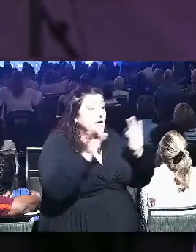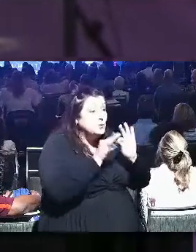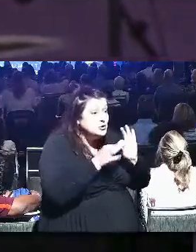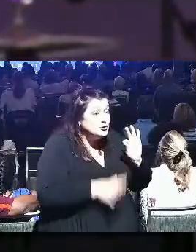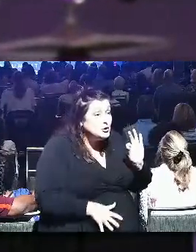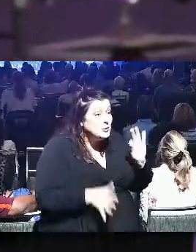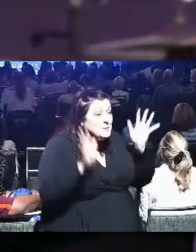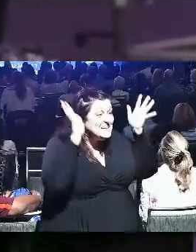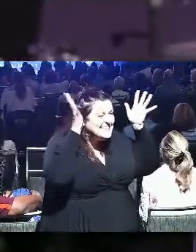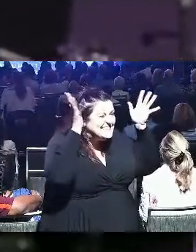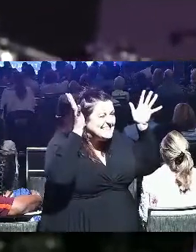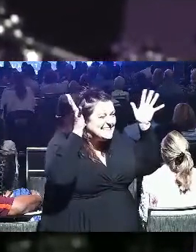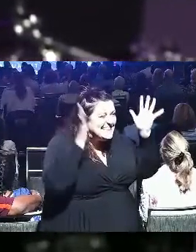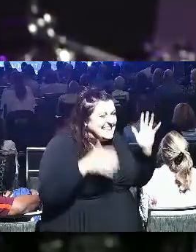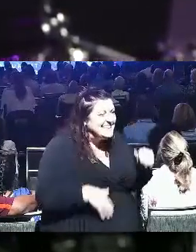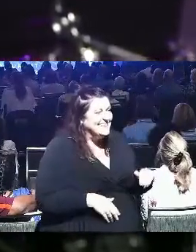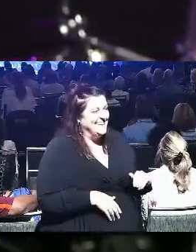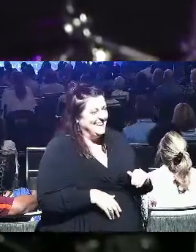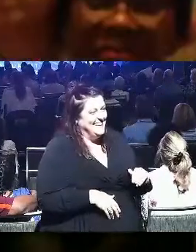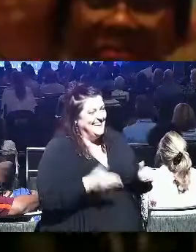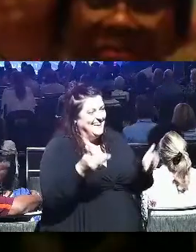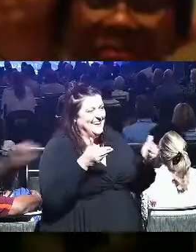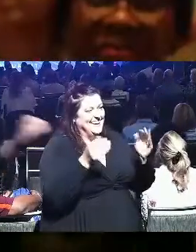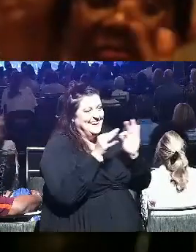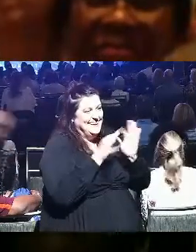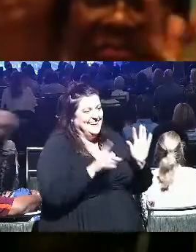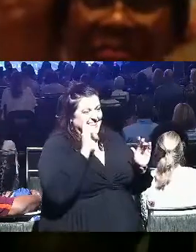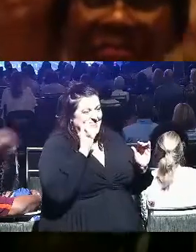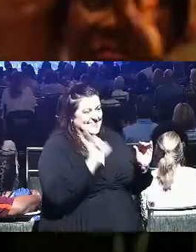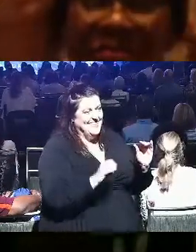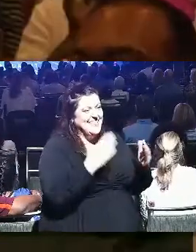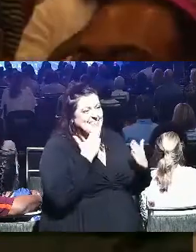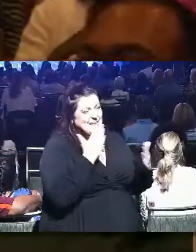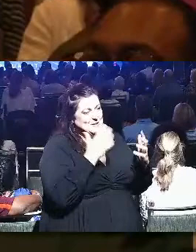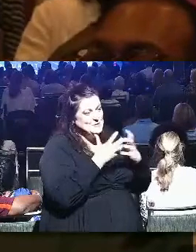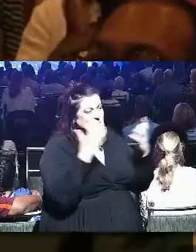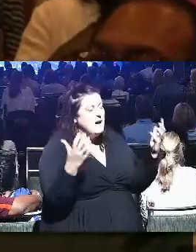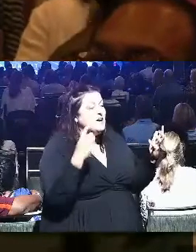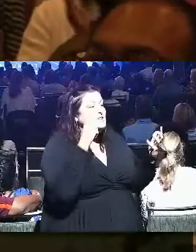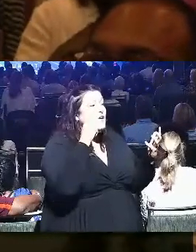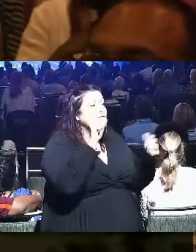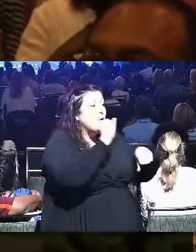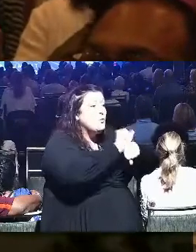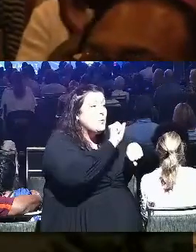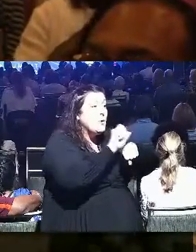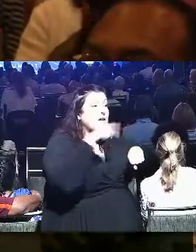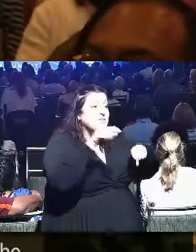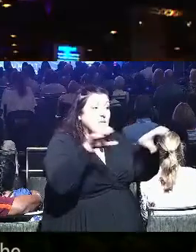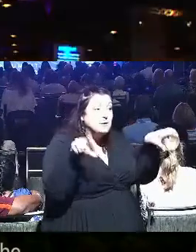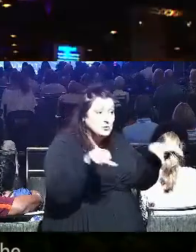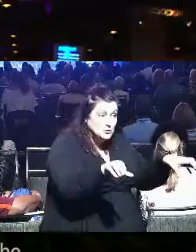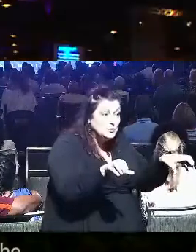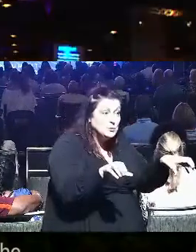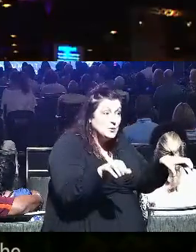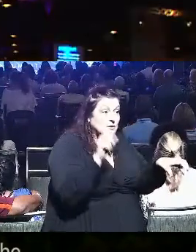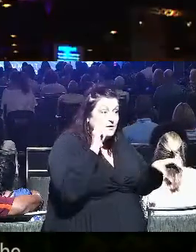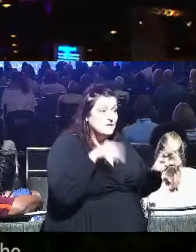American Sign Language has, we hired interpreters. Thank you so much for the work that they have done at